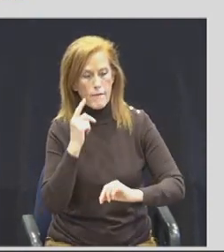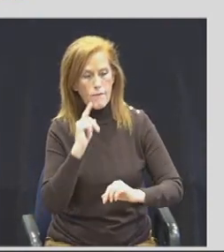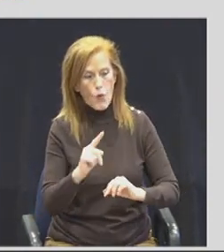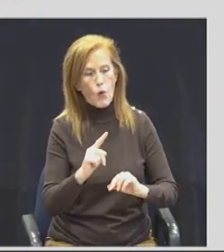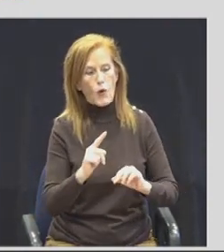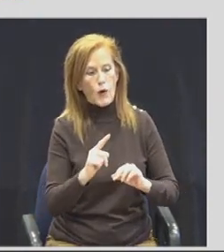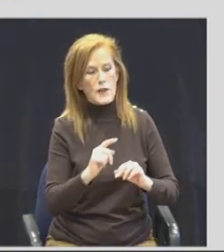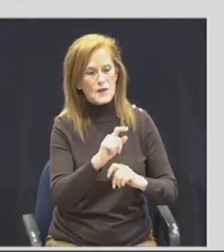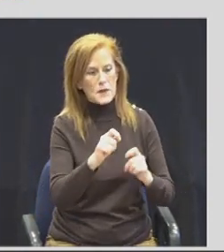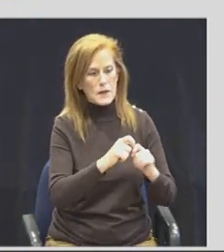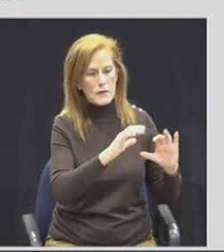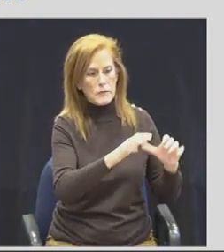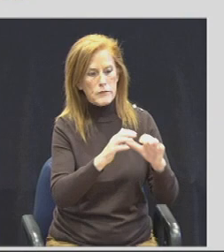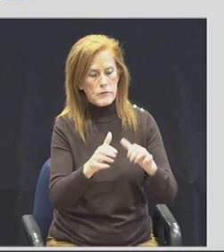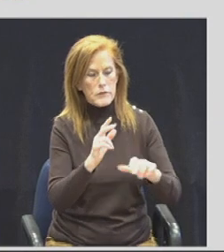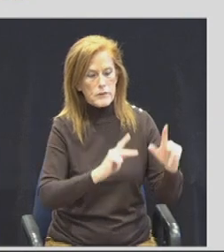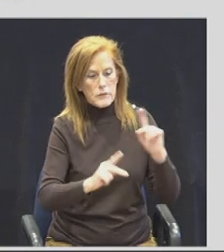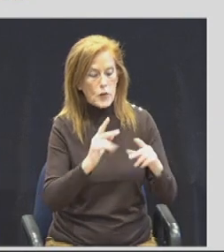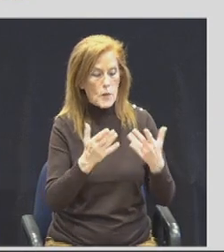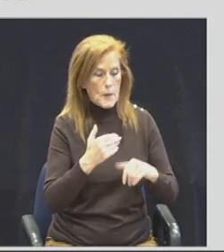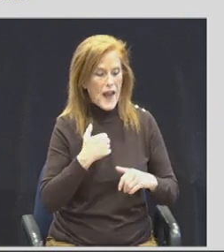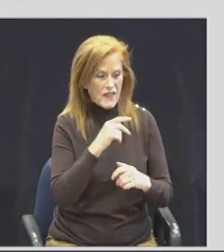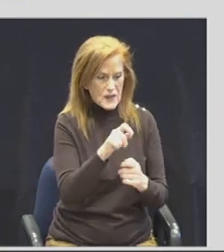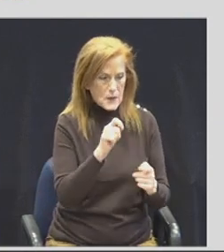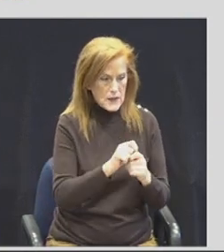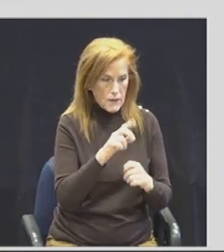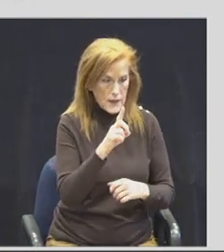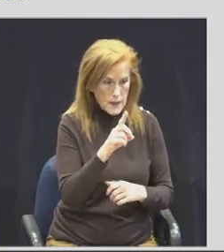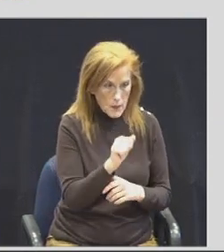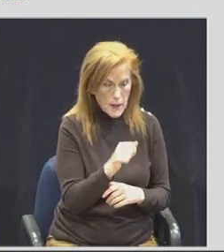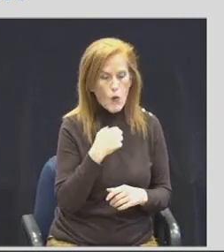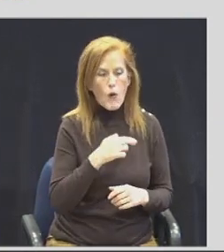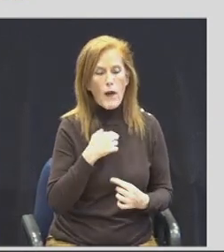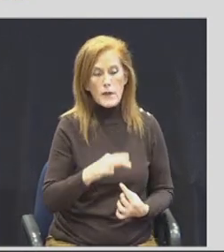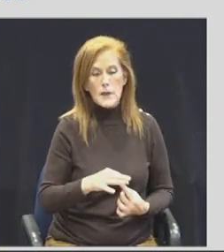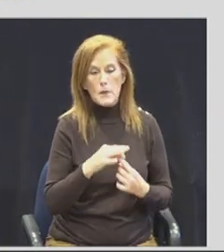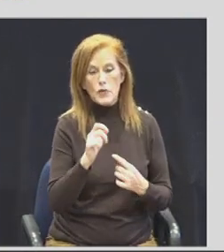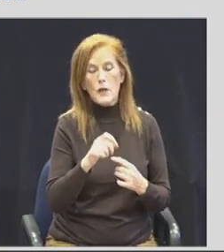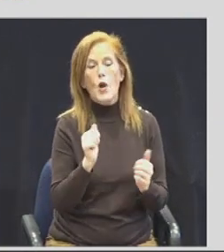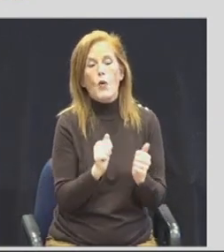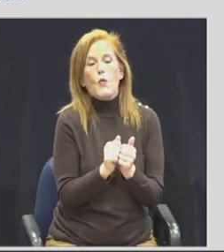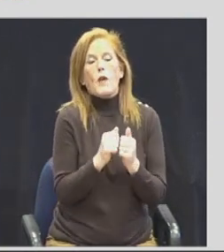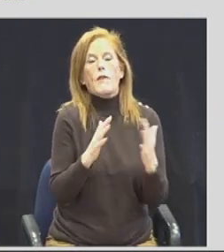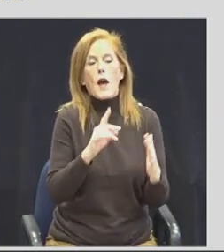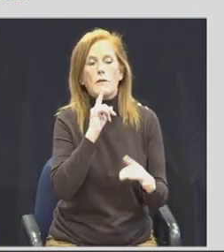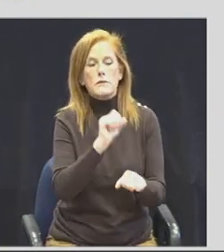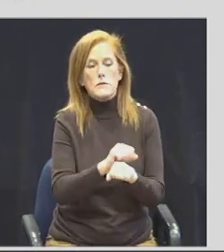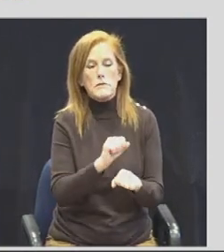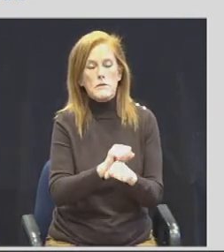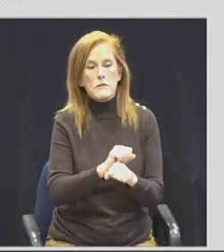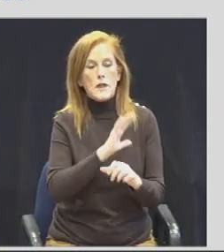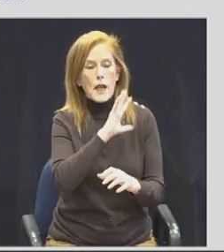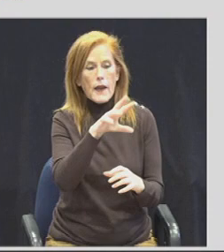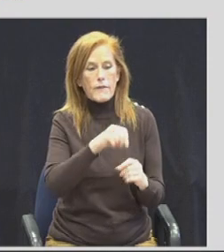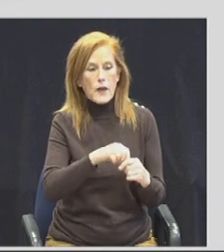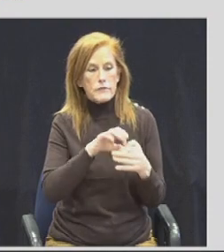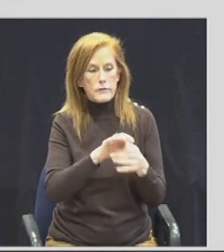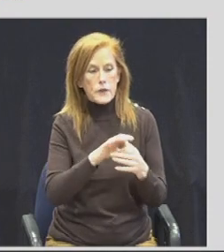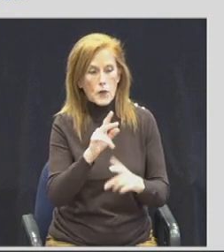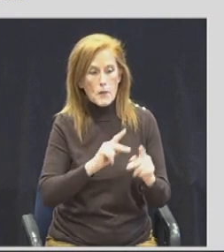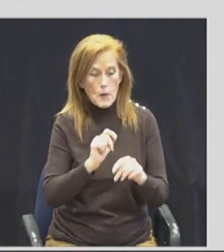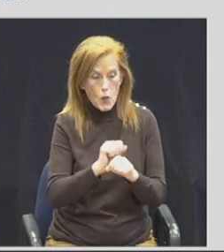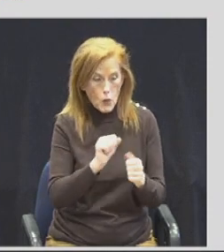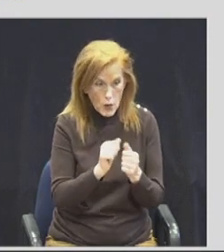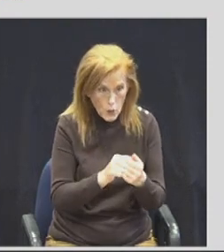have experienced disability or have special needs without actually engaging with the people who work with those people